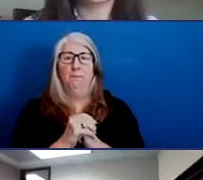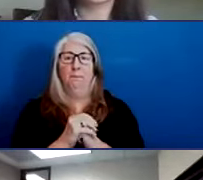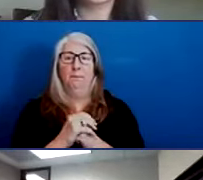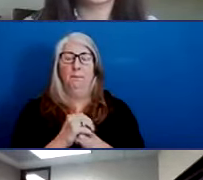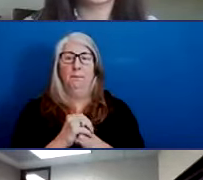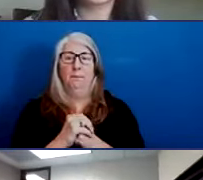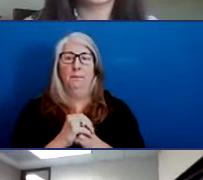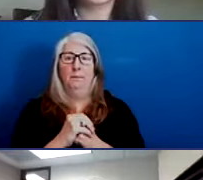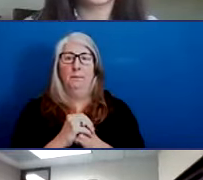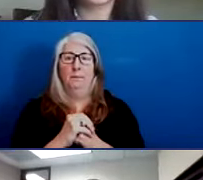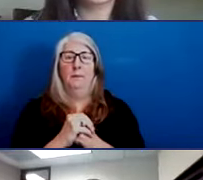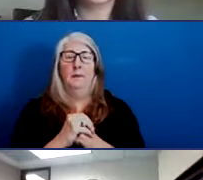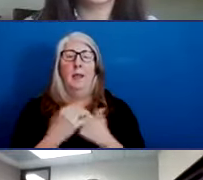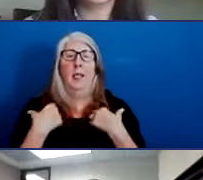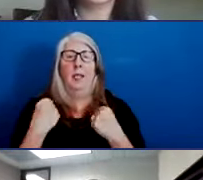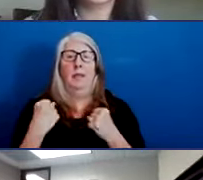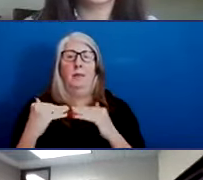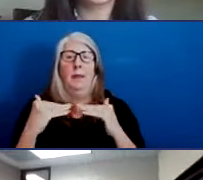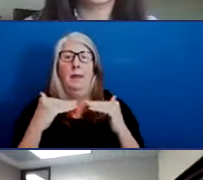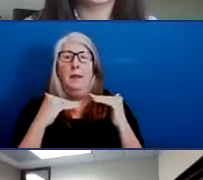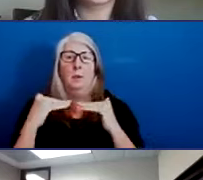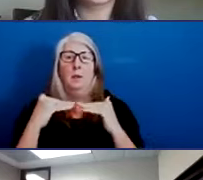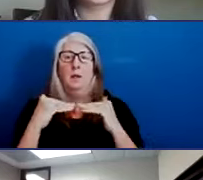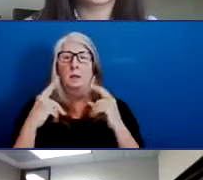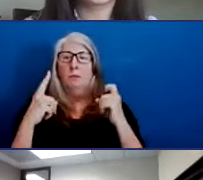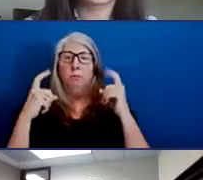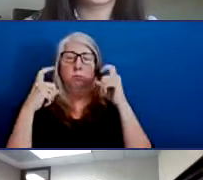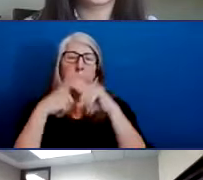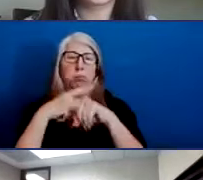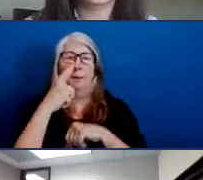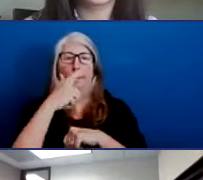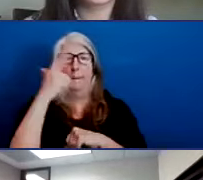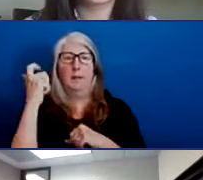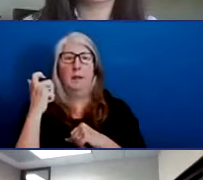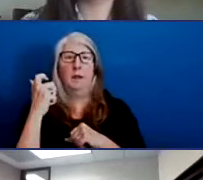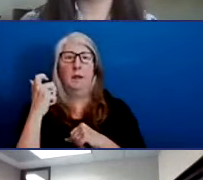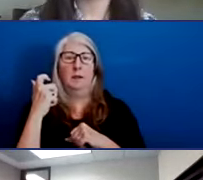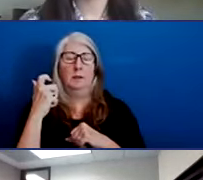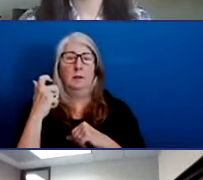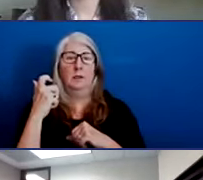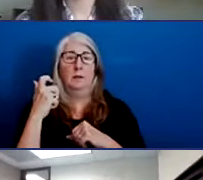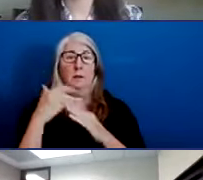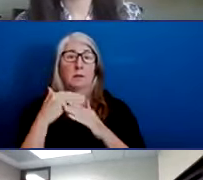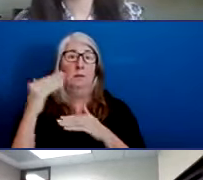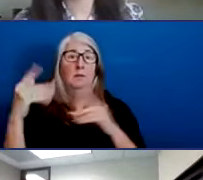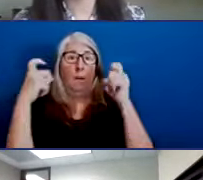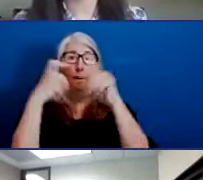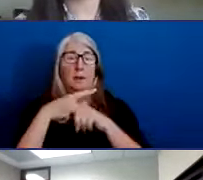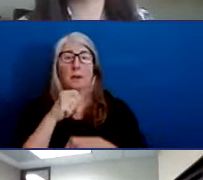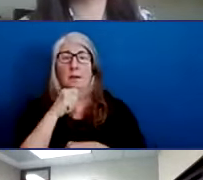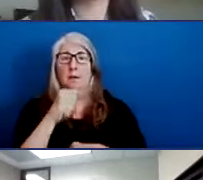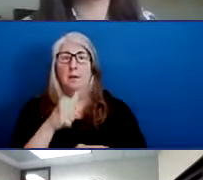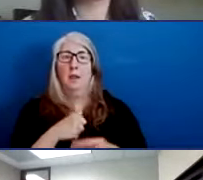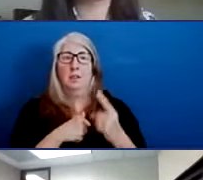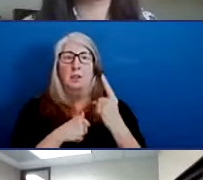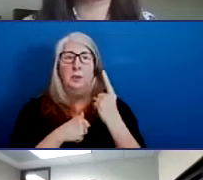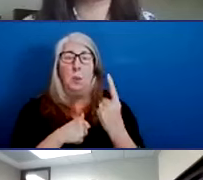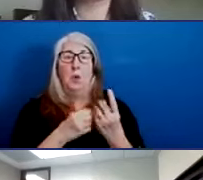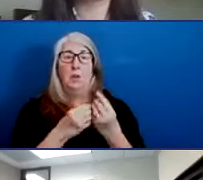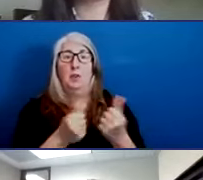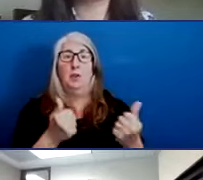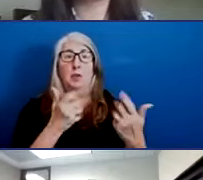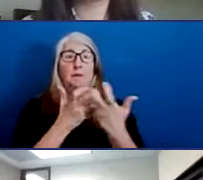health equity is very complicated because it's complex, right? It's not a one size fits all solution. So if we